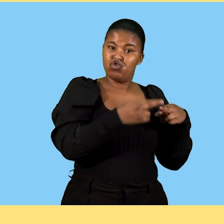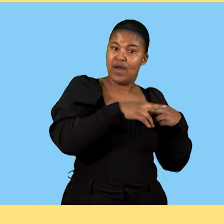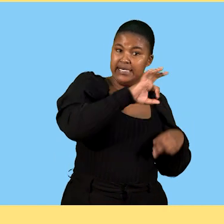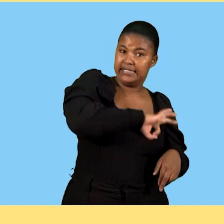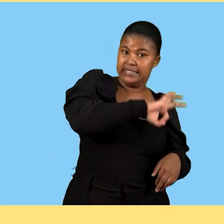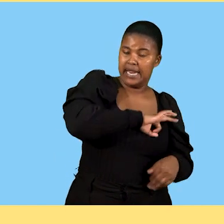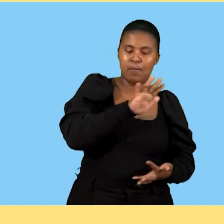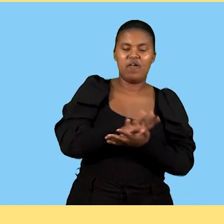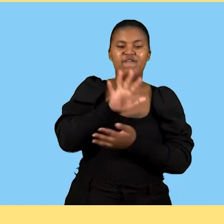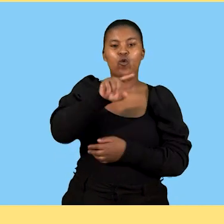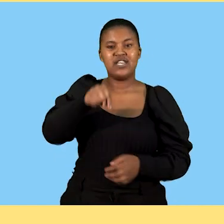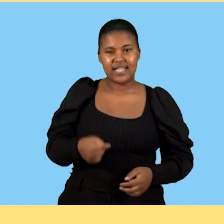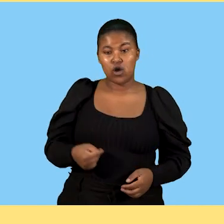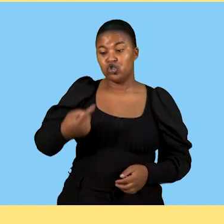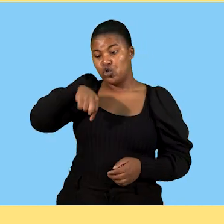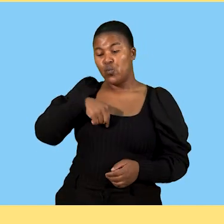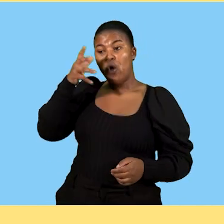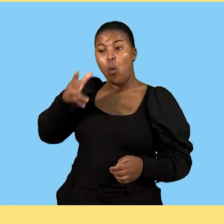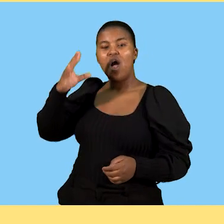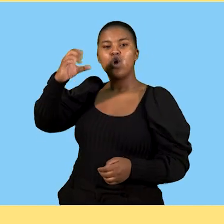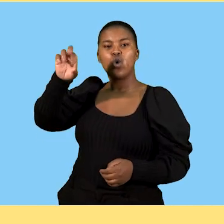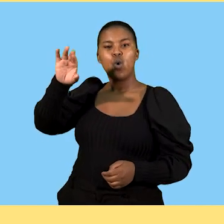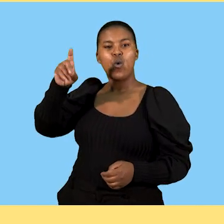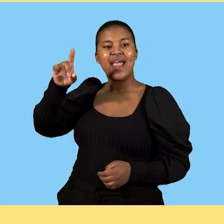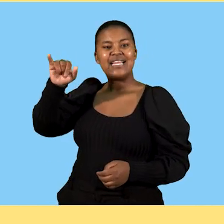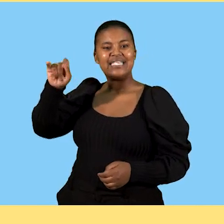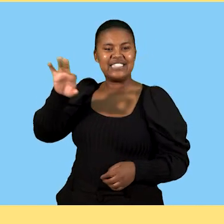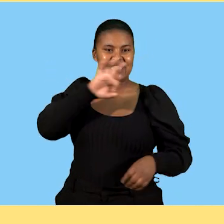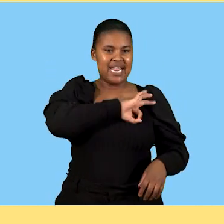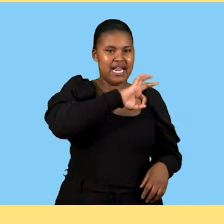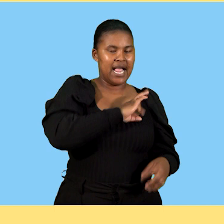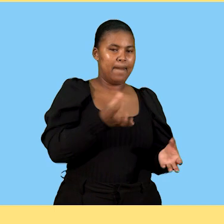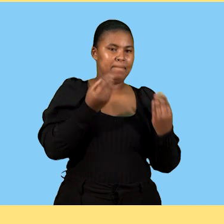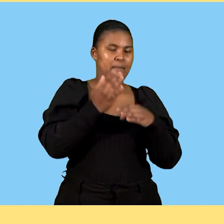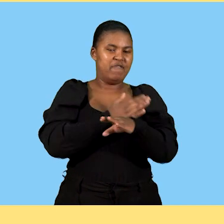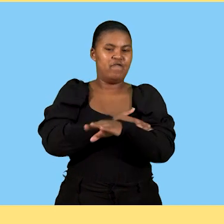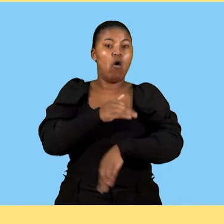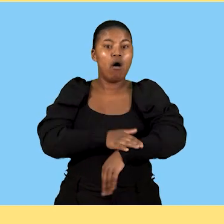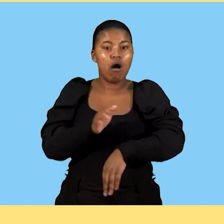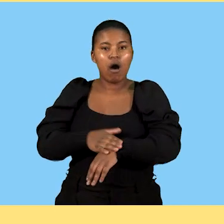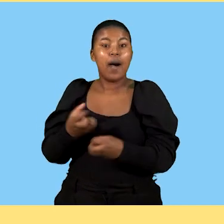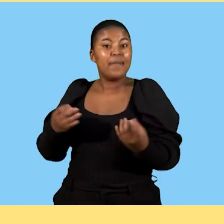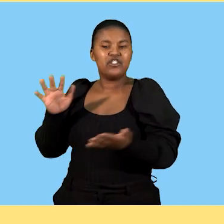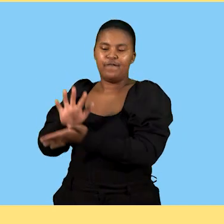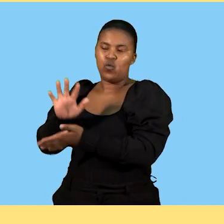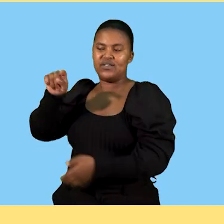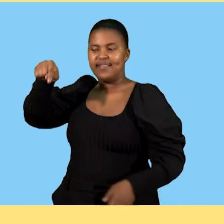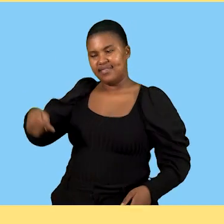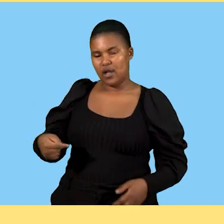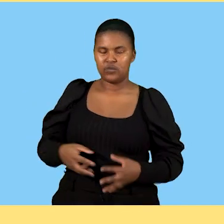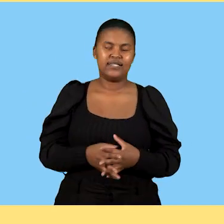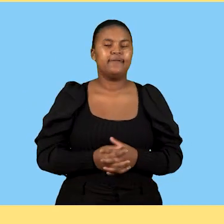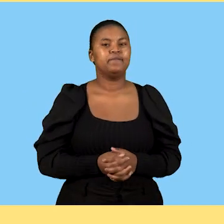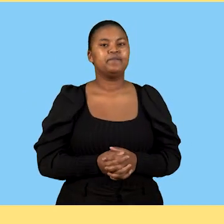14,000 and we'll credit income received in advance 14,000. That is the same 14,000 that